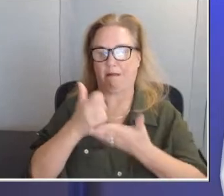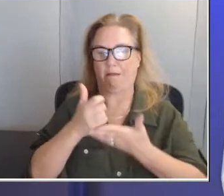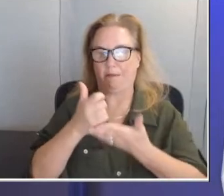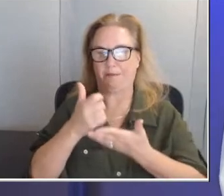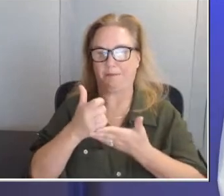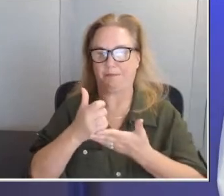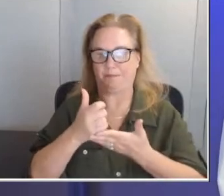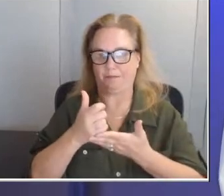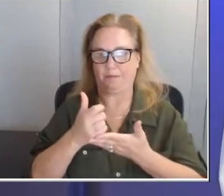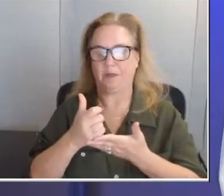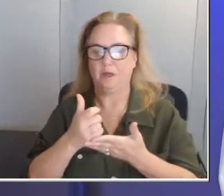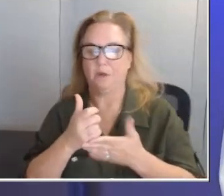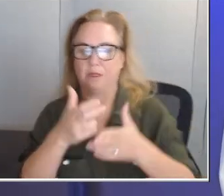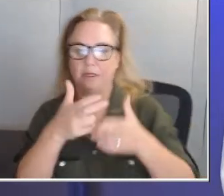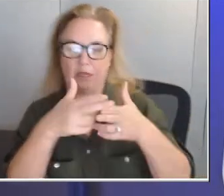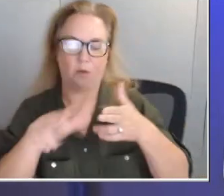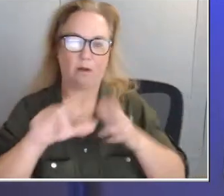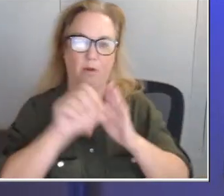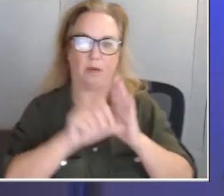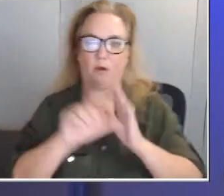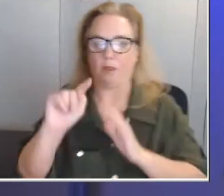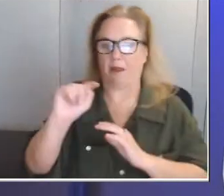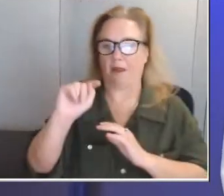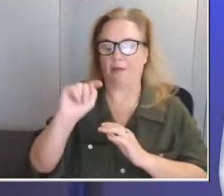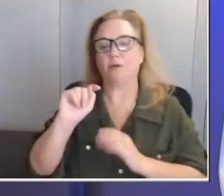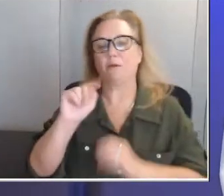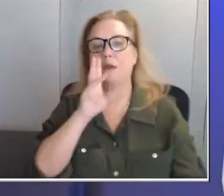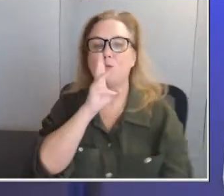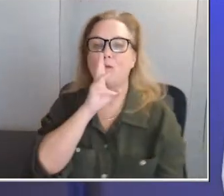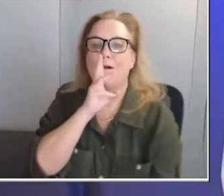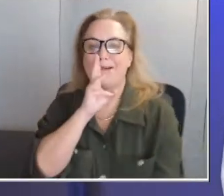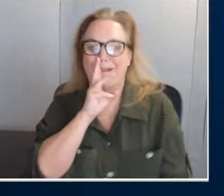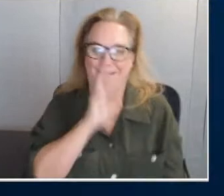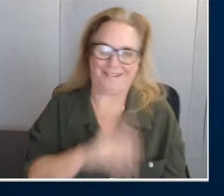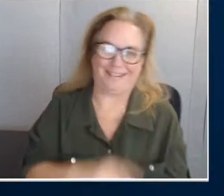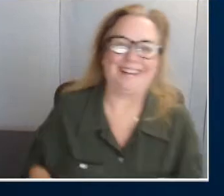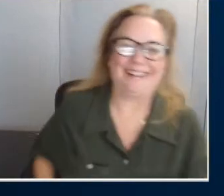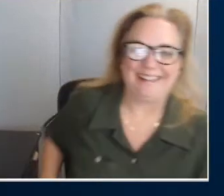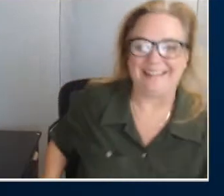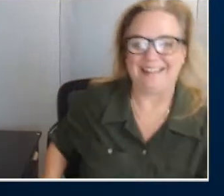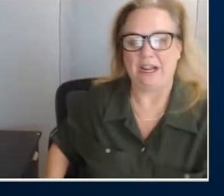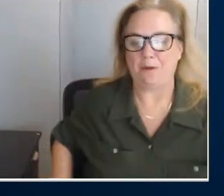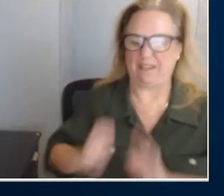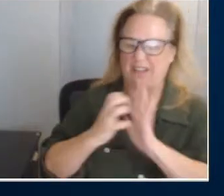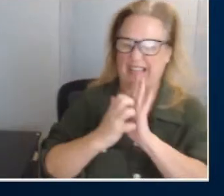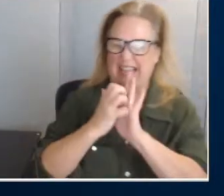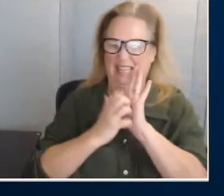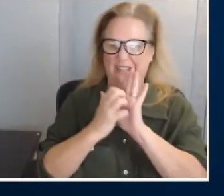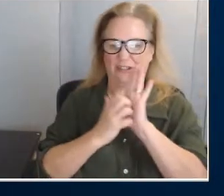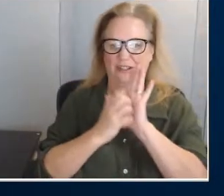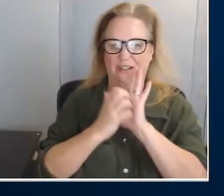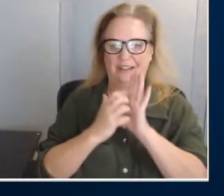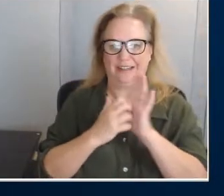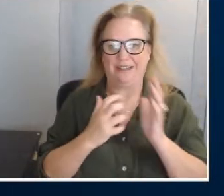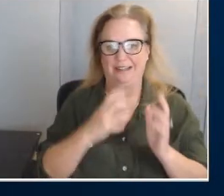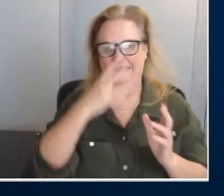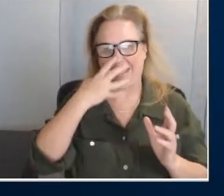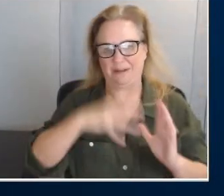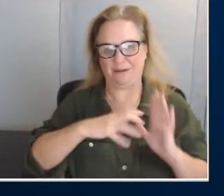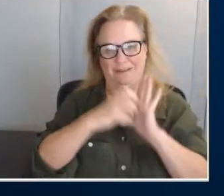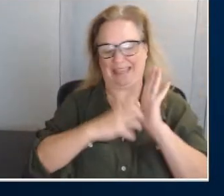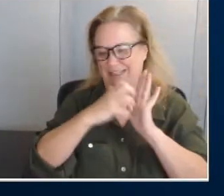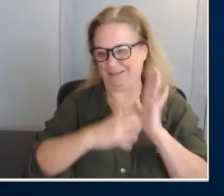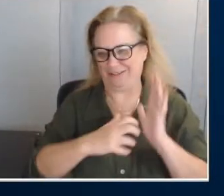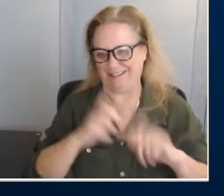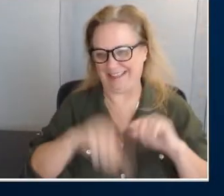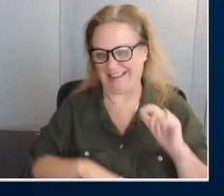are able to take a quick break, go to the restroom, and get a drink of water. That's what I was going to ask. Yeah. Like, what happens if you get an itch on your nose? You just have to ignore it. Yes.